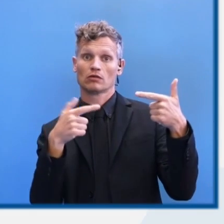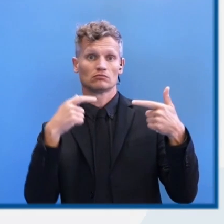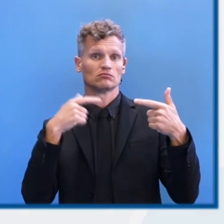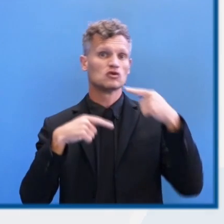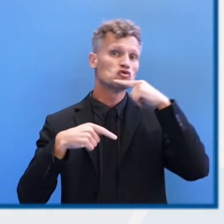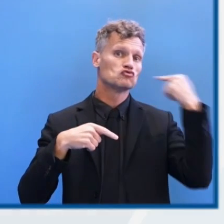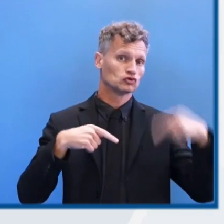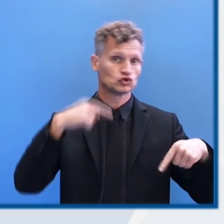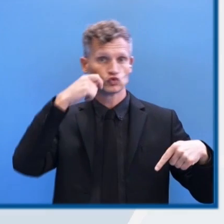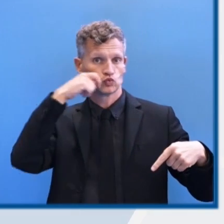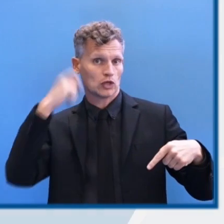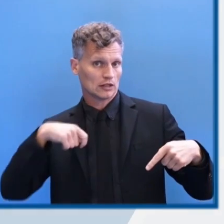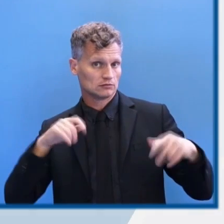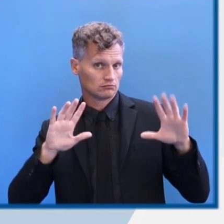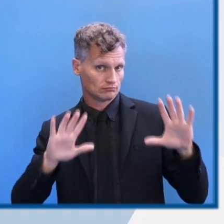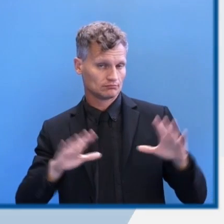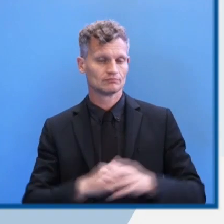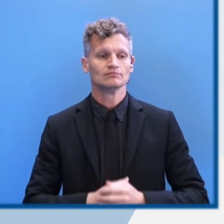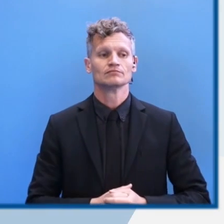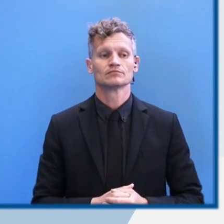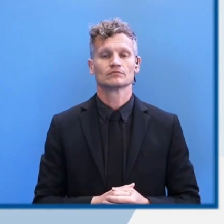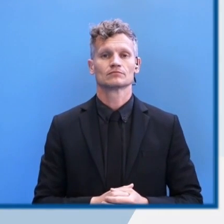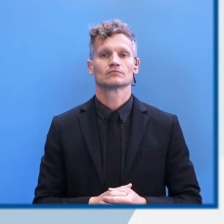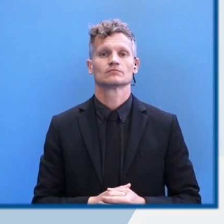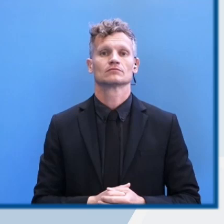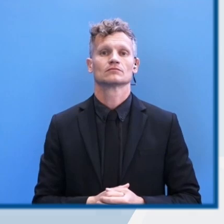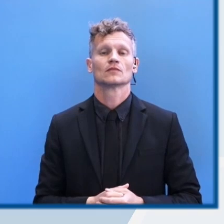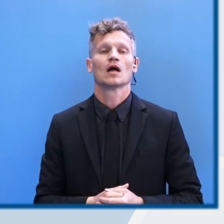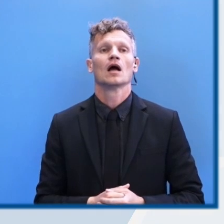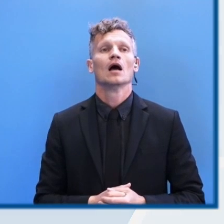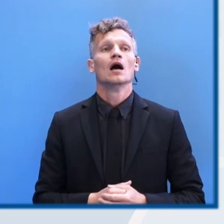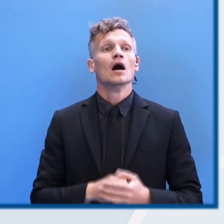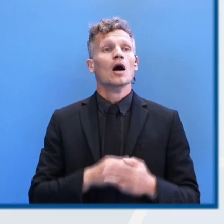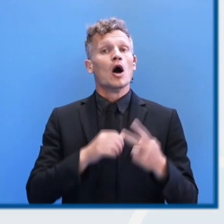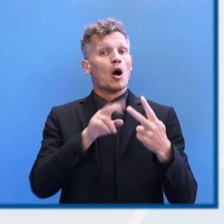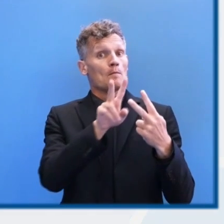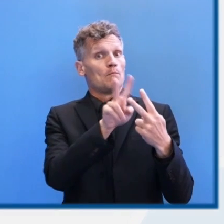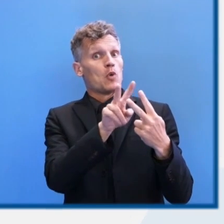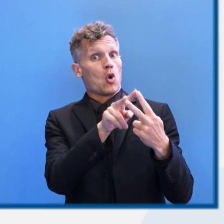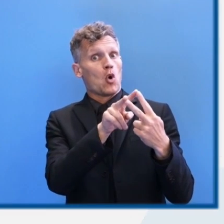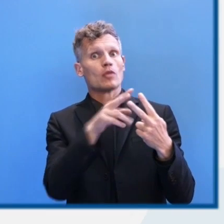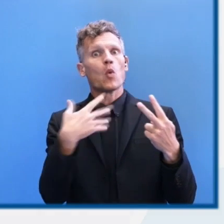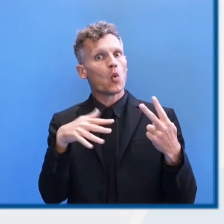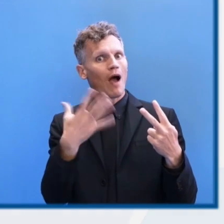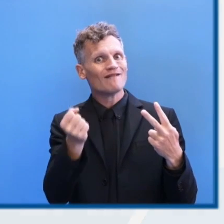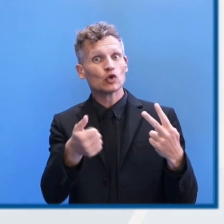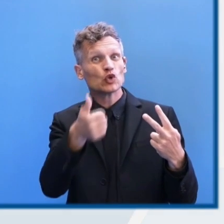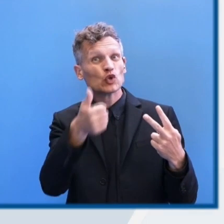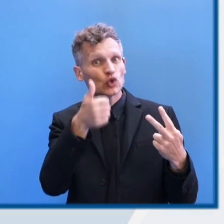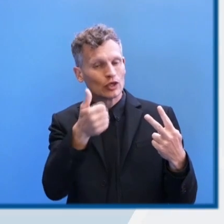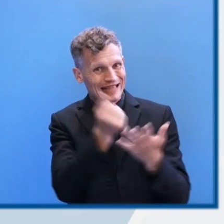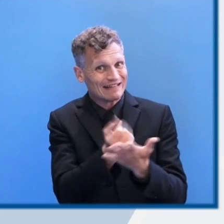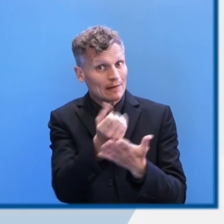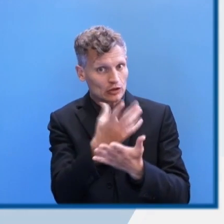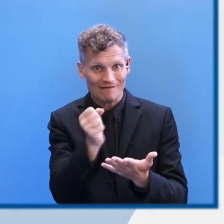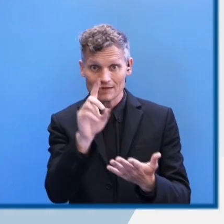are actually opportunities to with a lot of data. So there's a lot of information